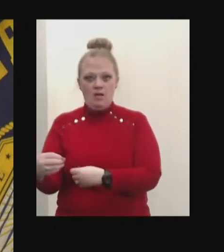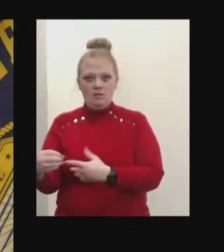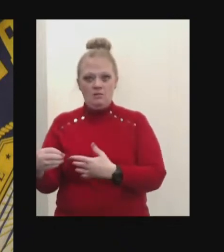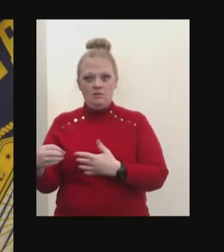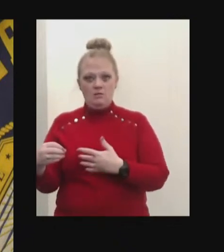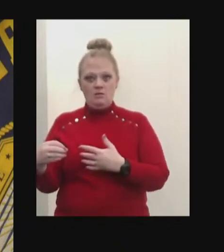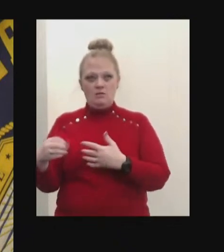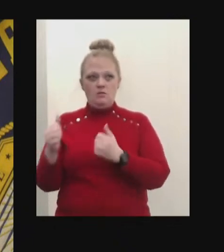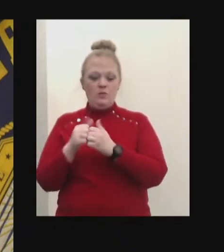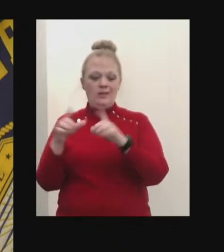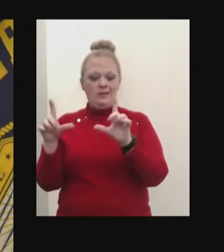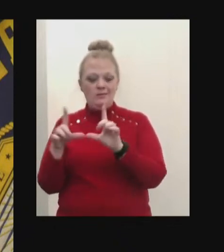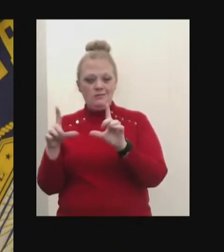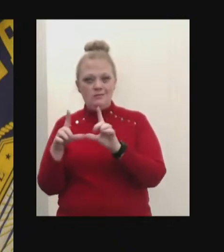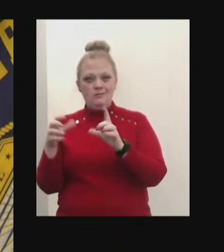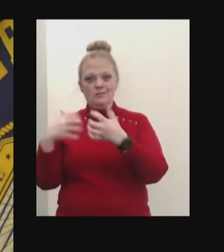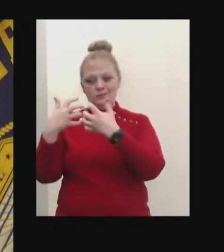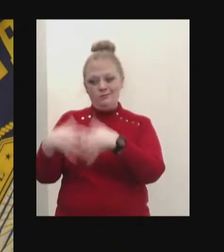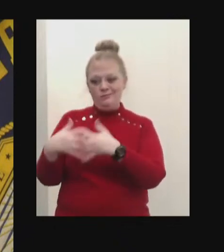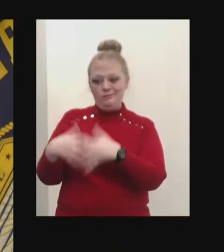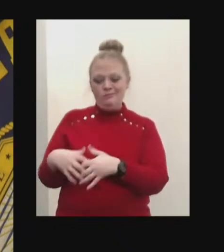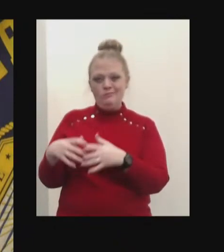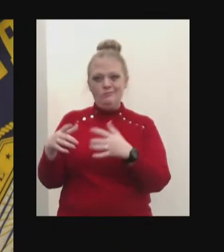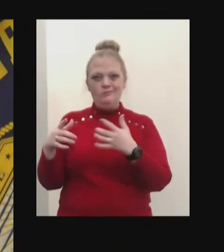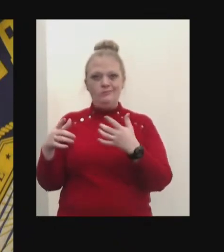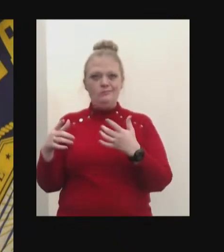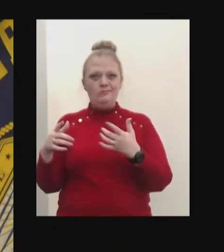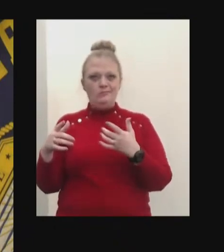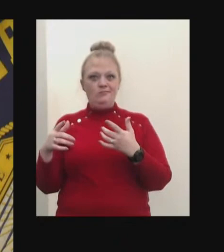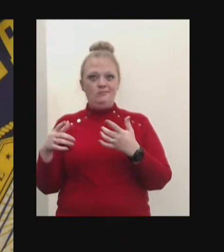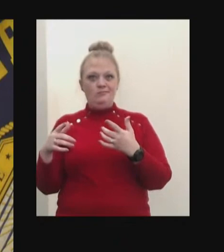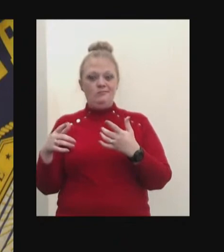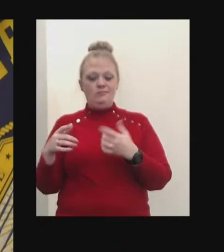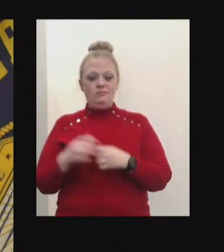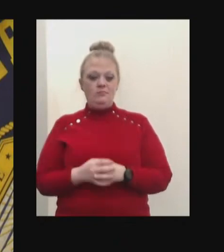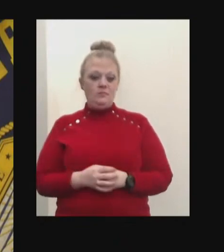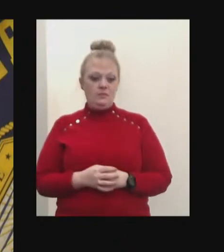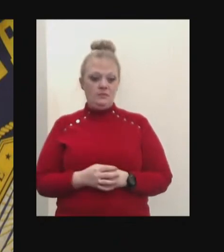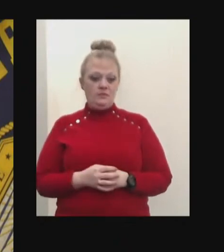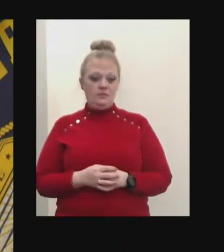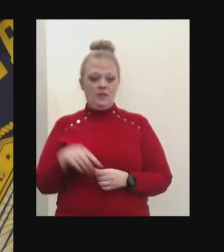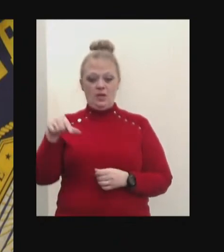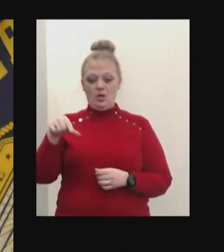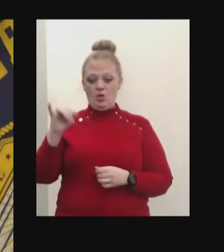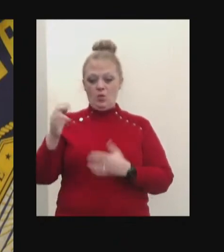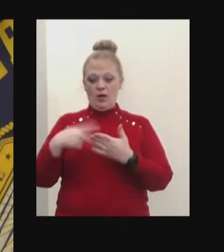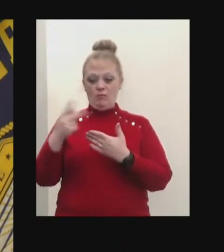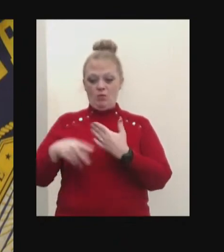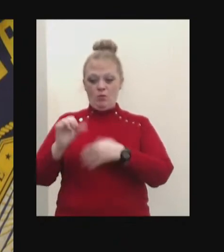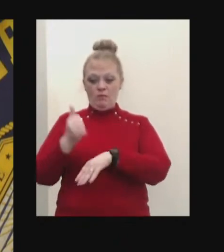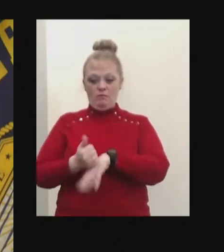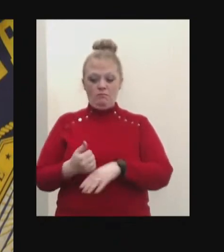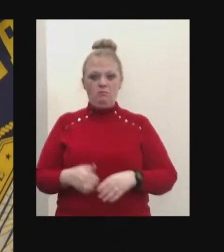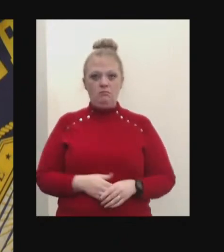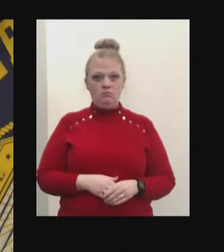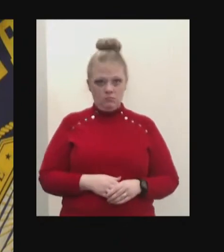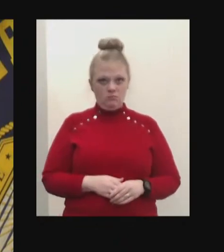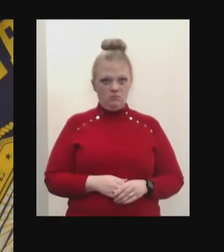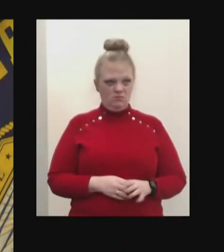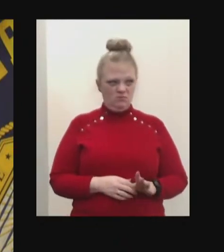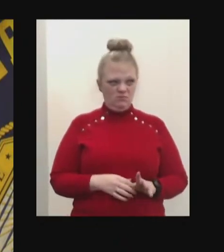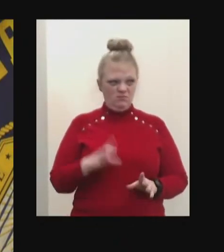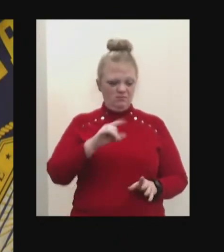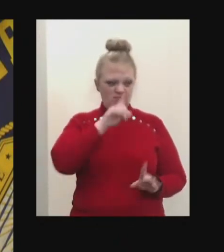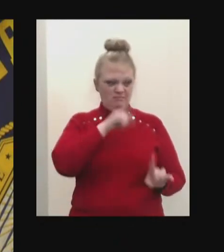a CLIA waiver or a CLIA license, and they have a QI program in place. Did I answer your question?